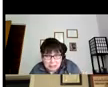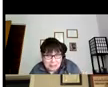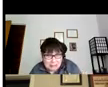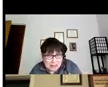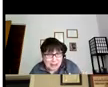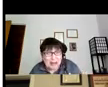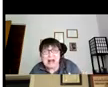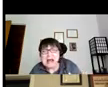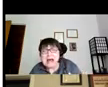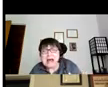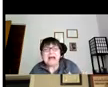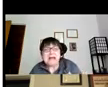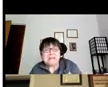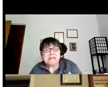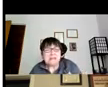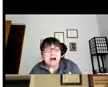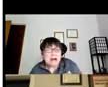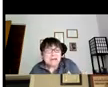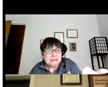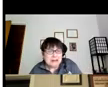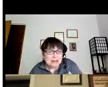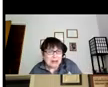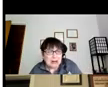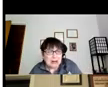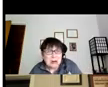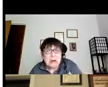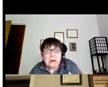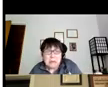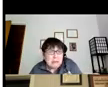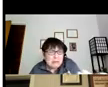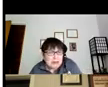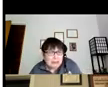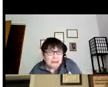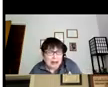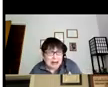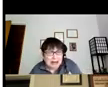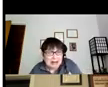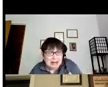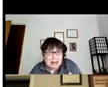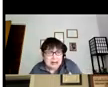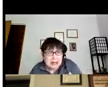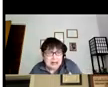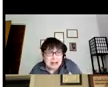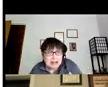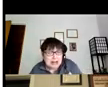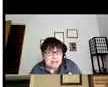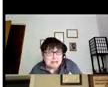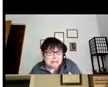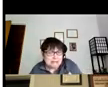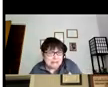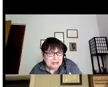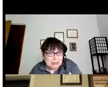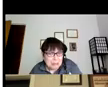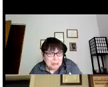all another thing. And if I was thinking, what would it look like if